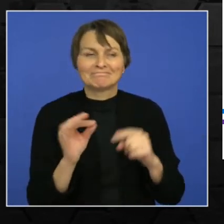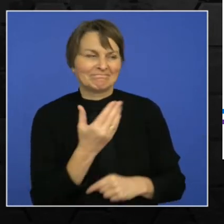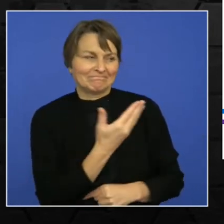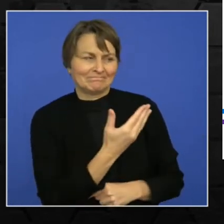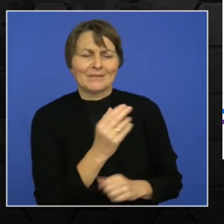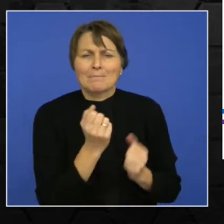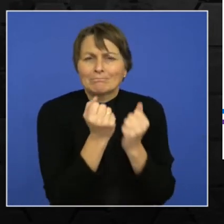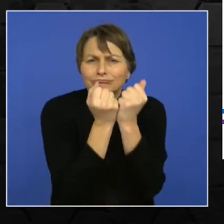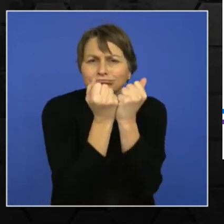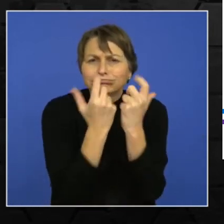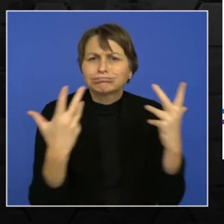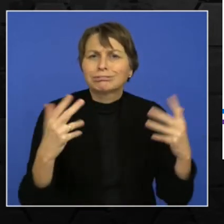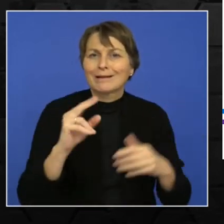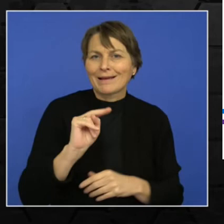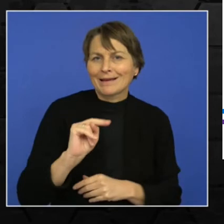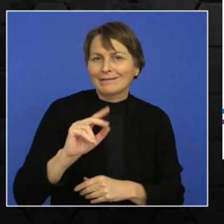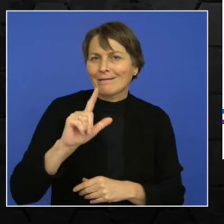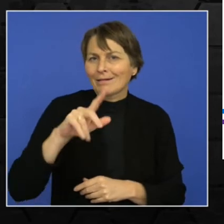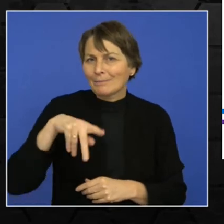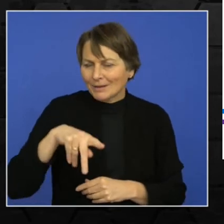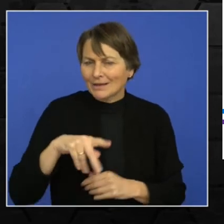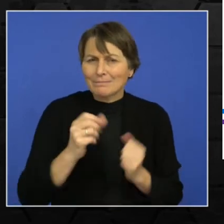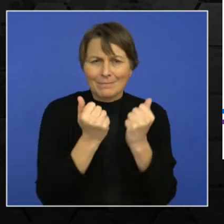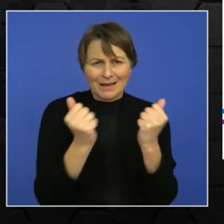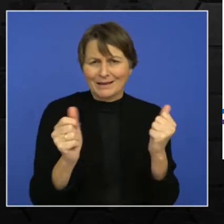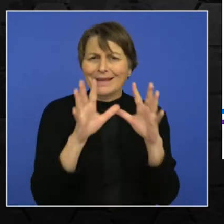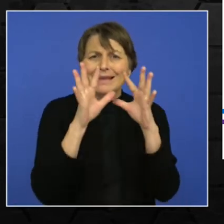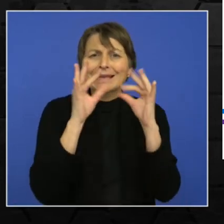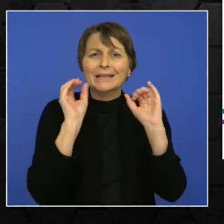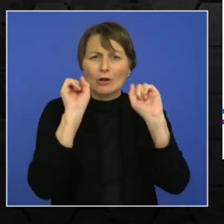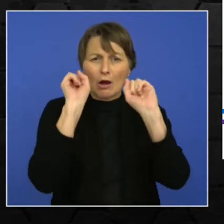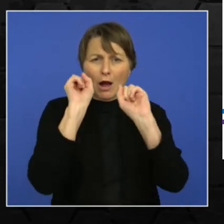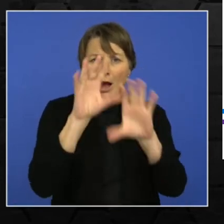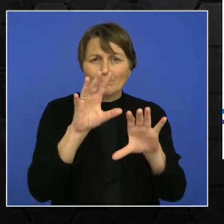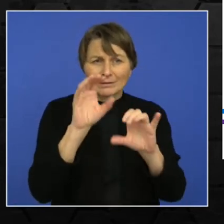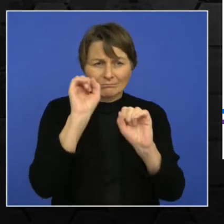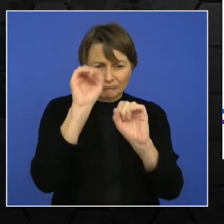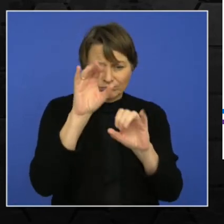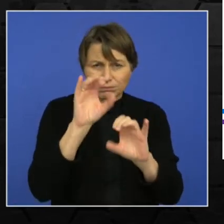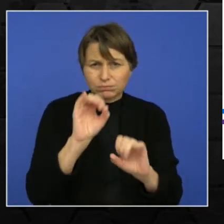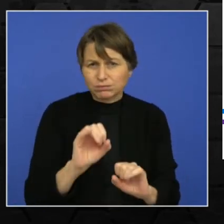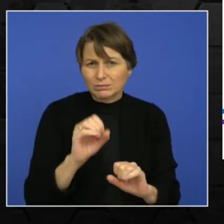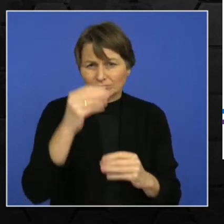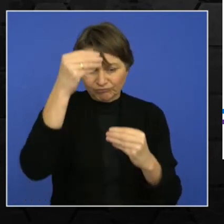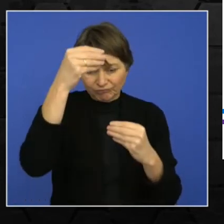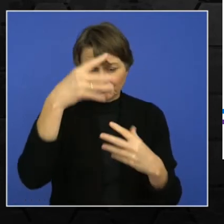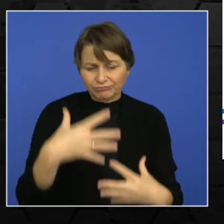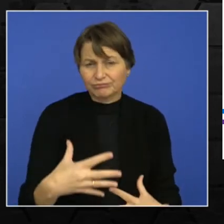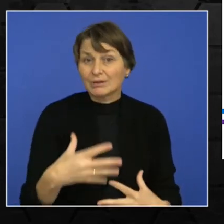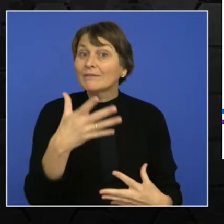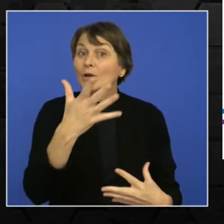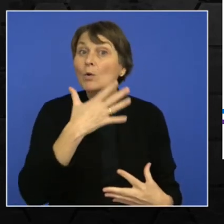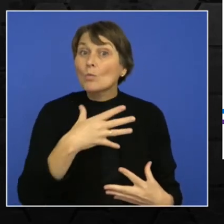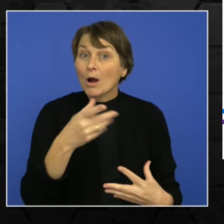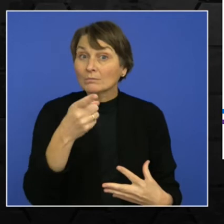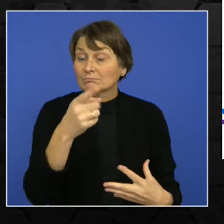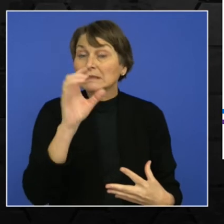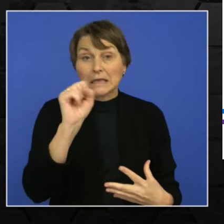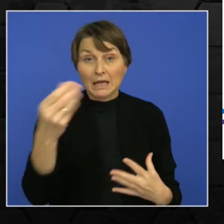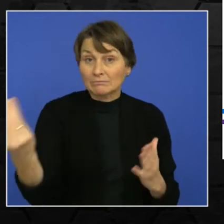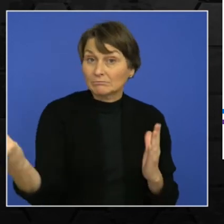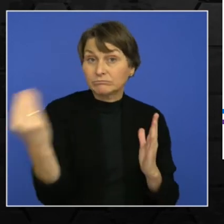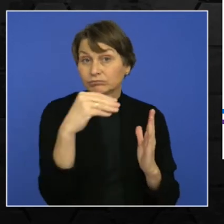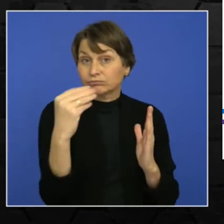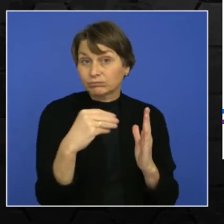ML on the GitHub, which are totally open source. If you want to contribute to it, you can contribute to it as well.